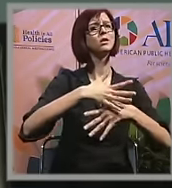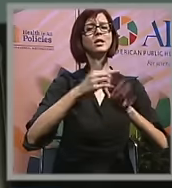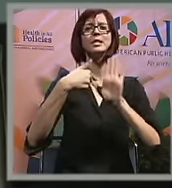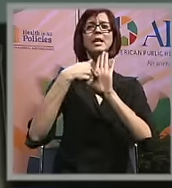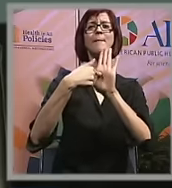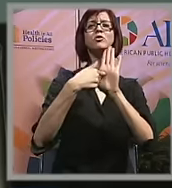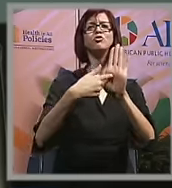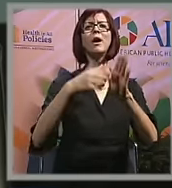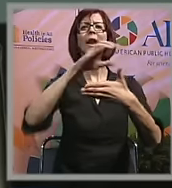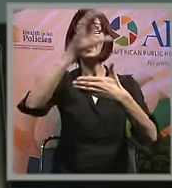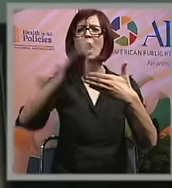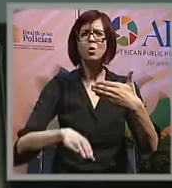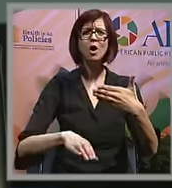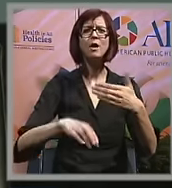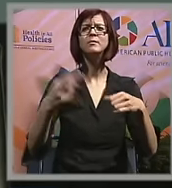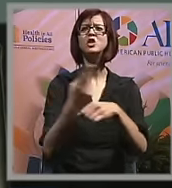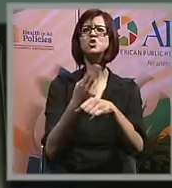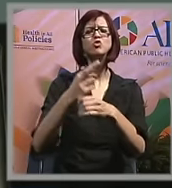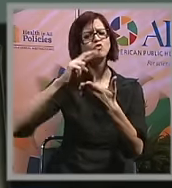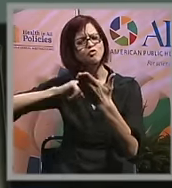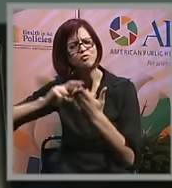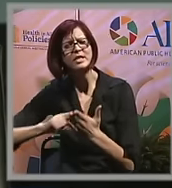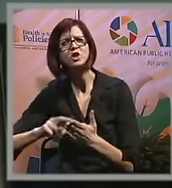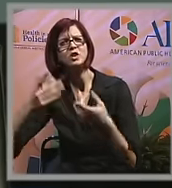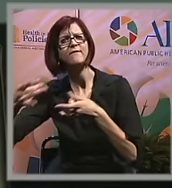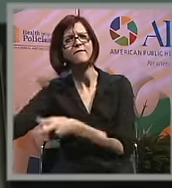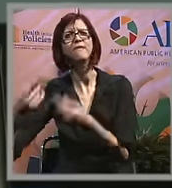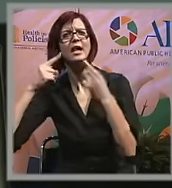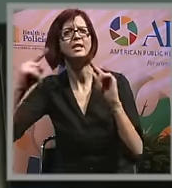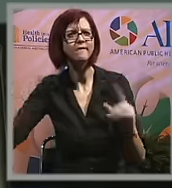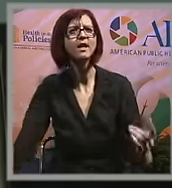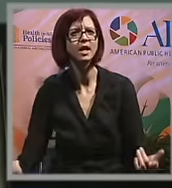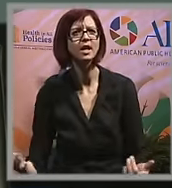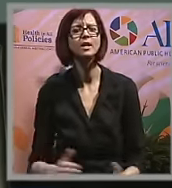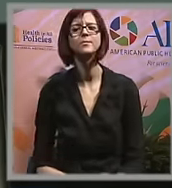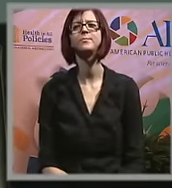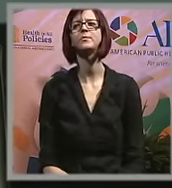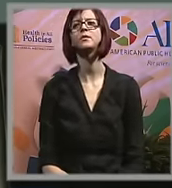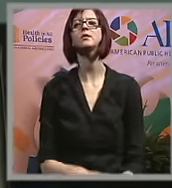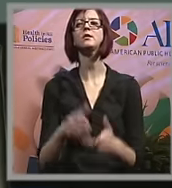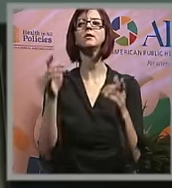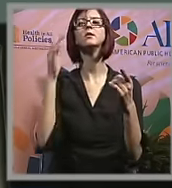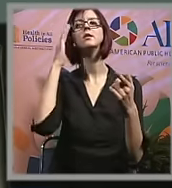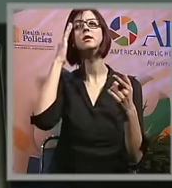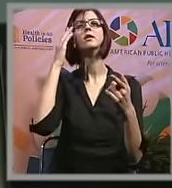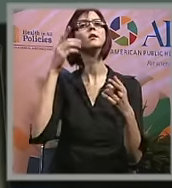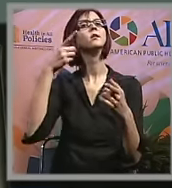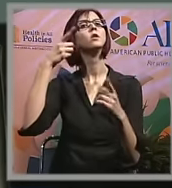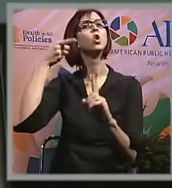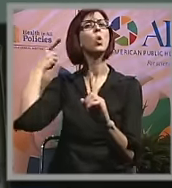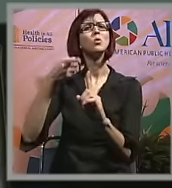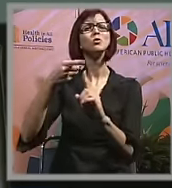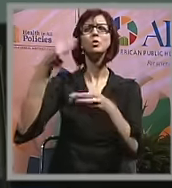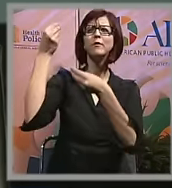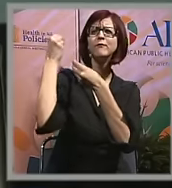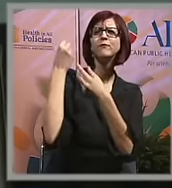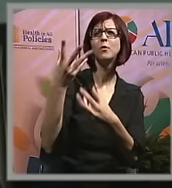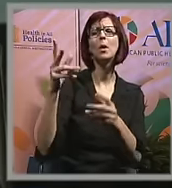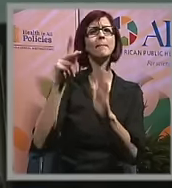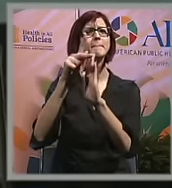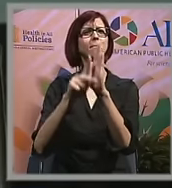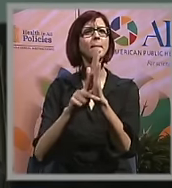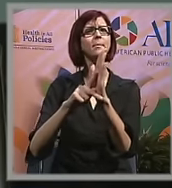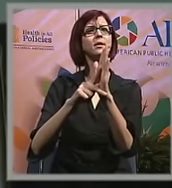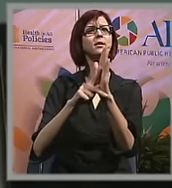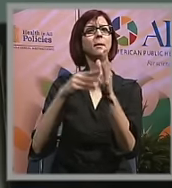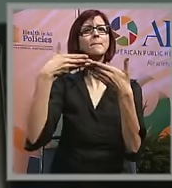demonstrate outcomes and use research effectively to inform public policy. And so to us at